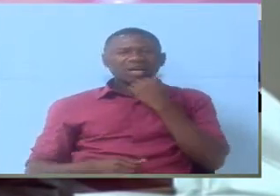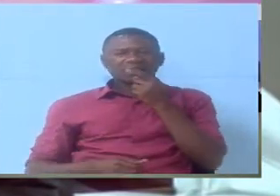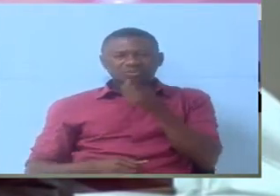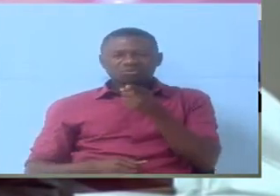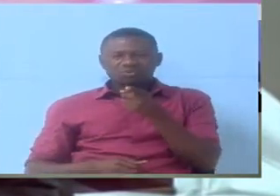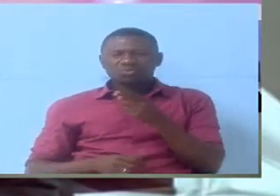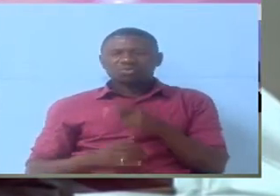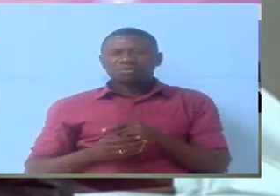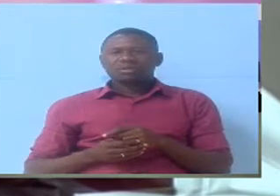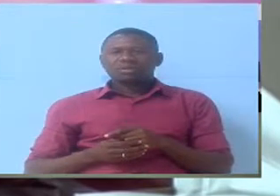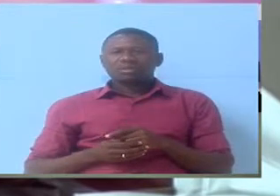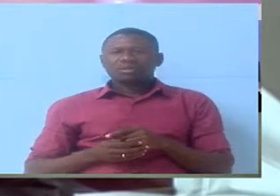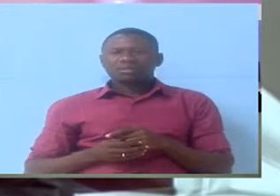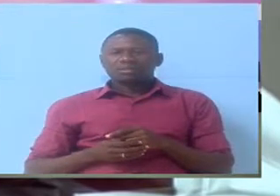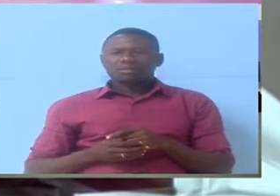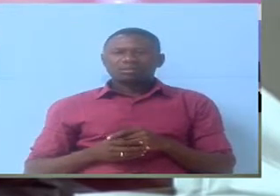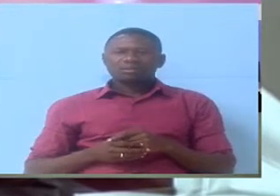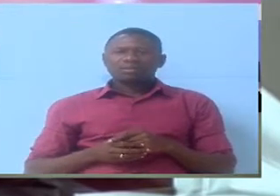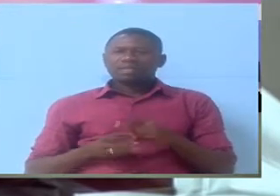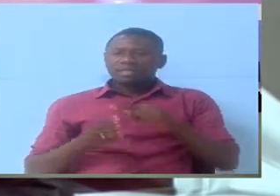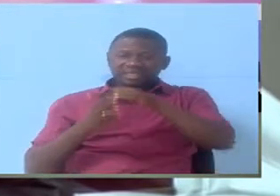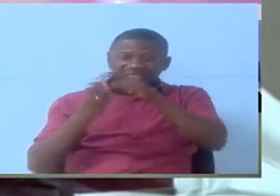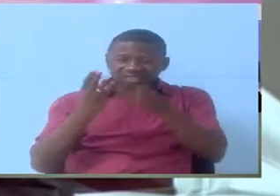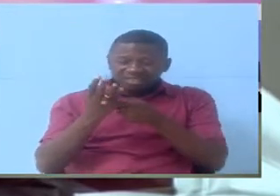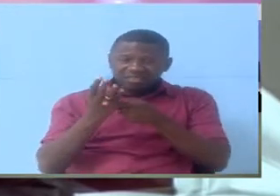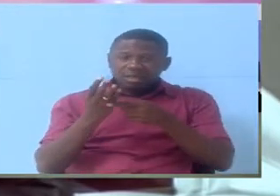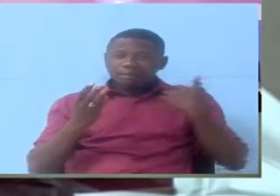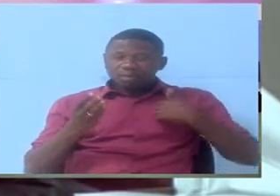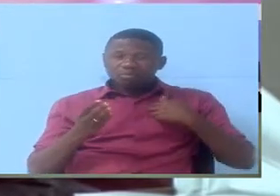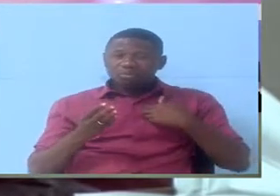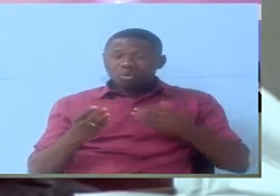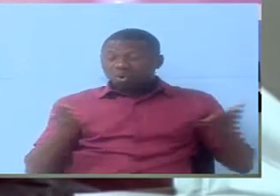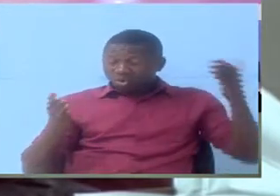people still in service who were your bosses?